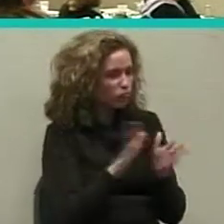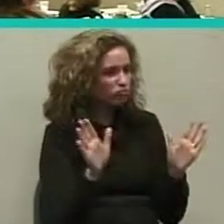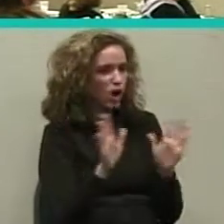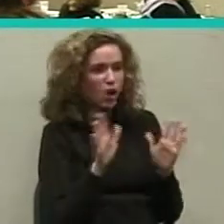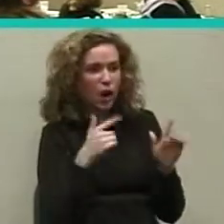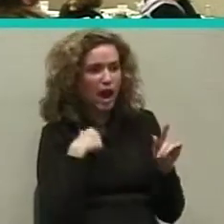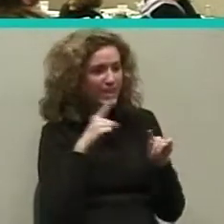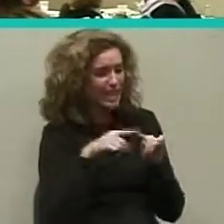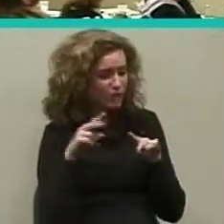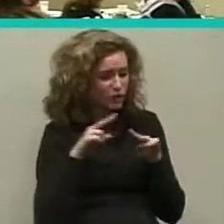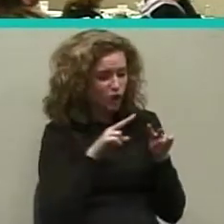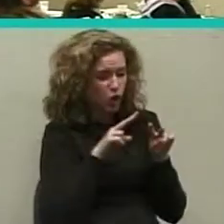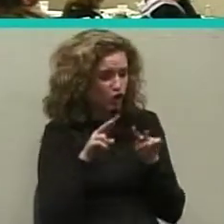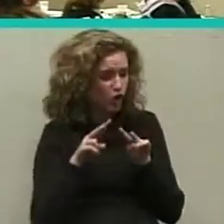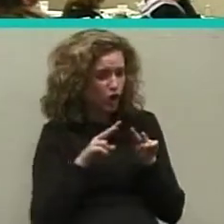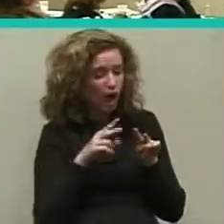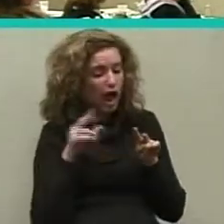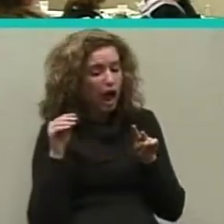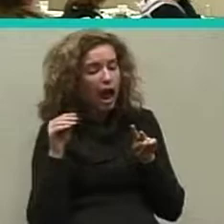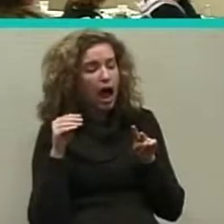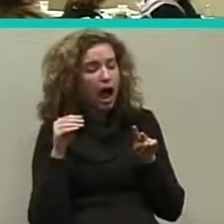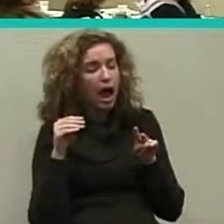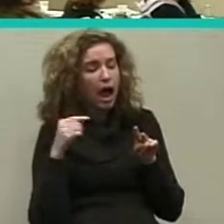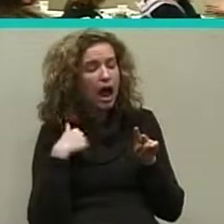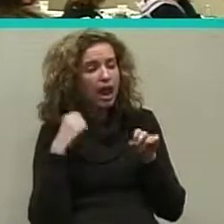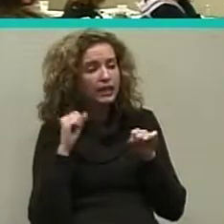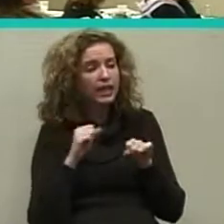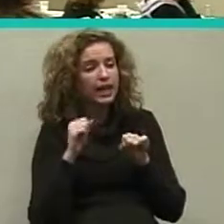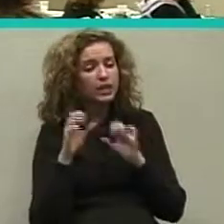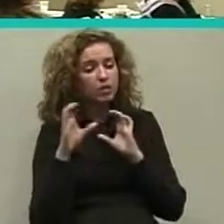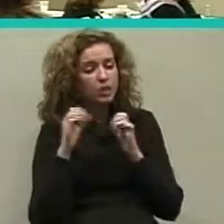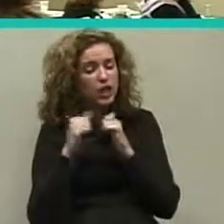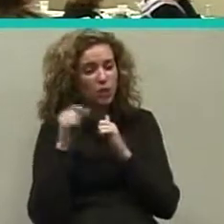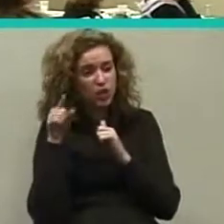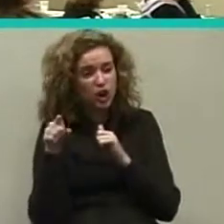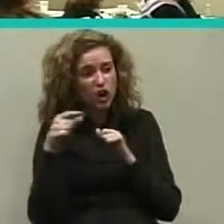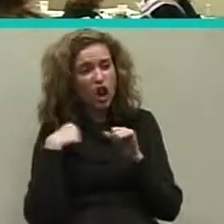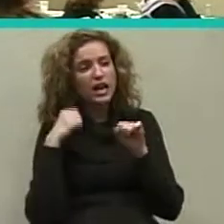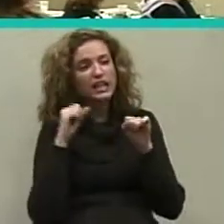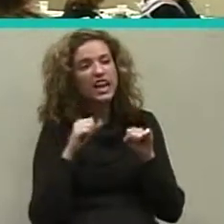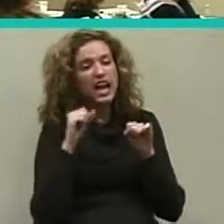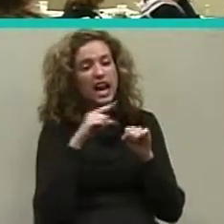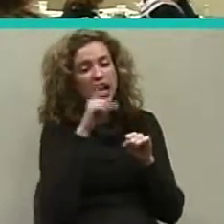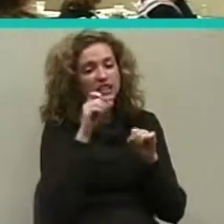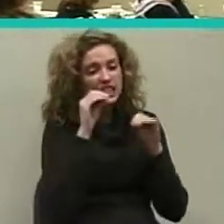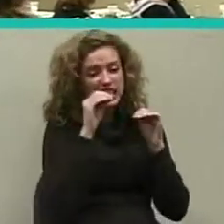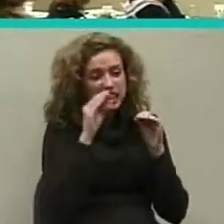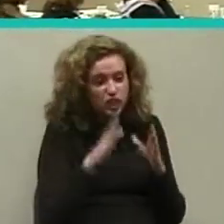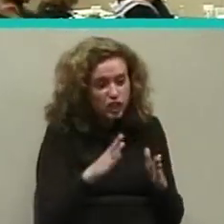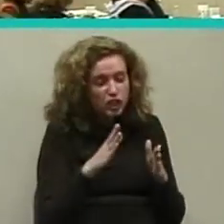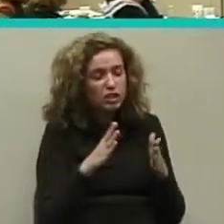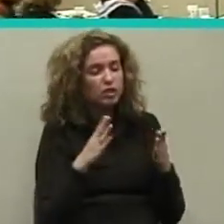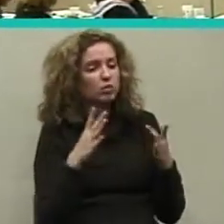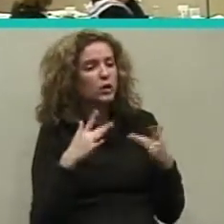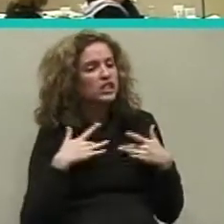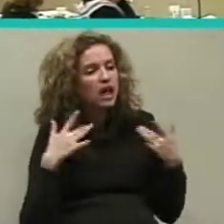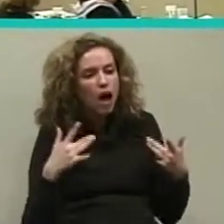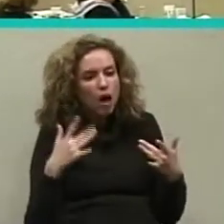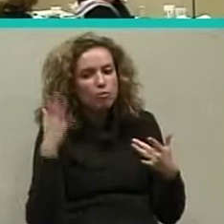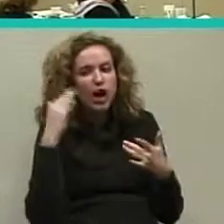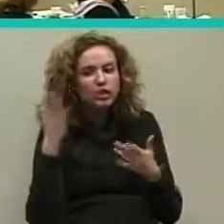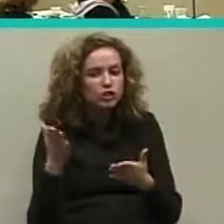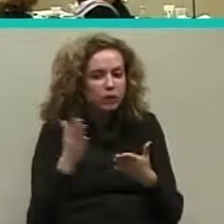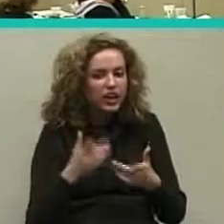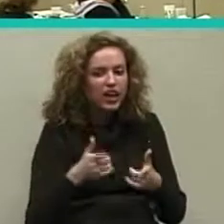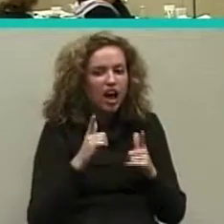observe her. Now I could talk to her, I could talk to her teachers, I could go see the peers, I could see the school seem to be a place that's kind of threatening, why might she bring the gun?